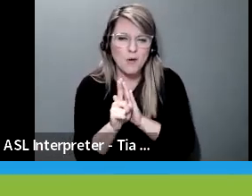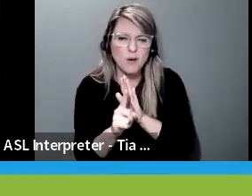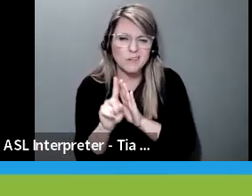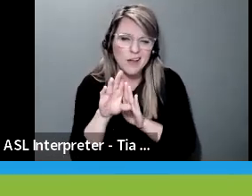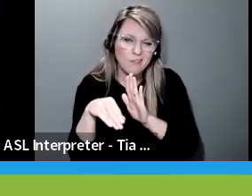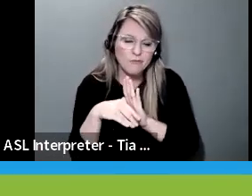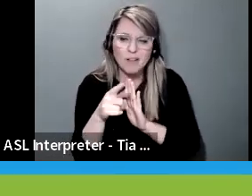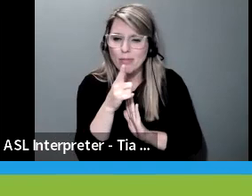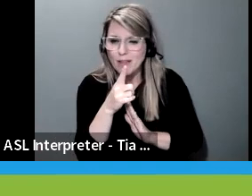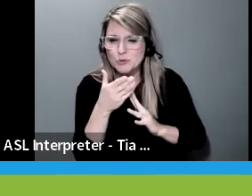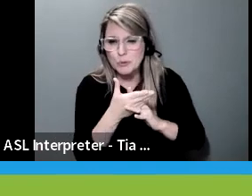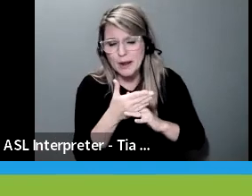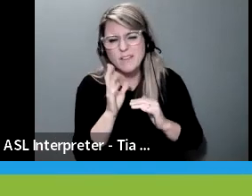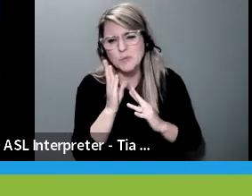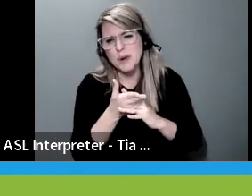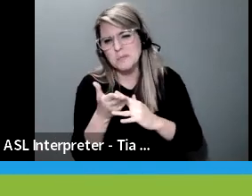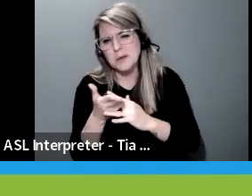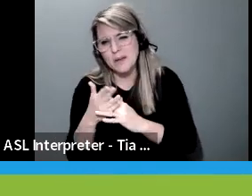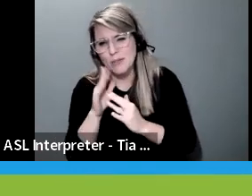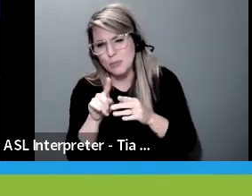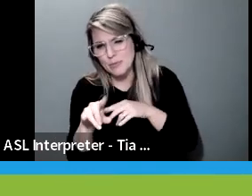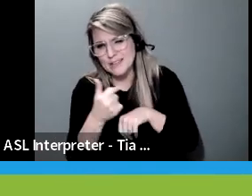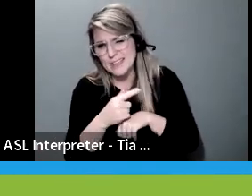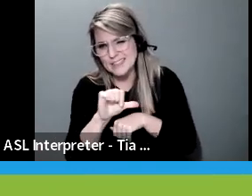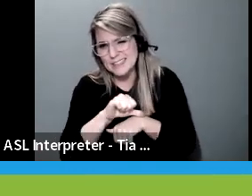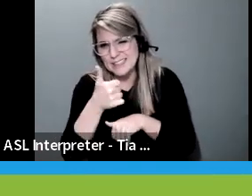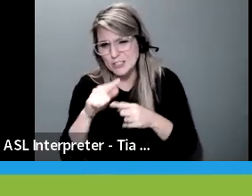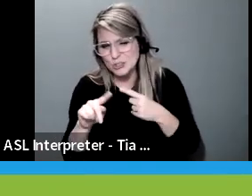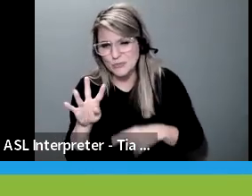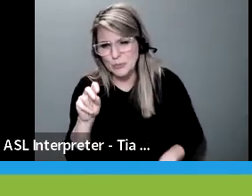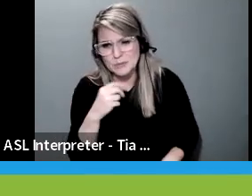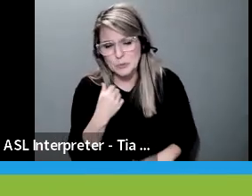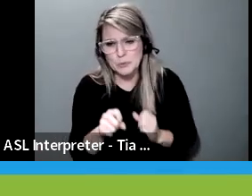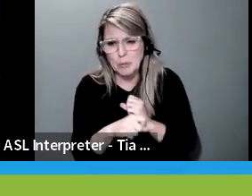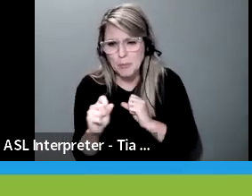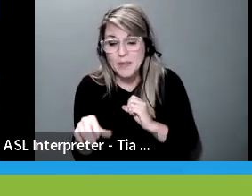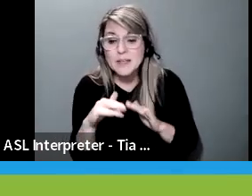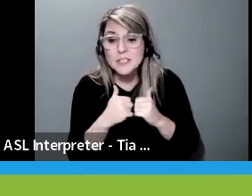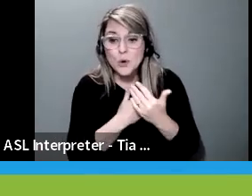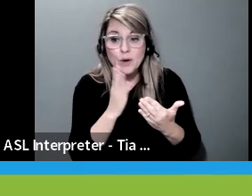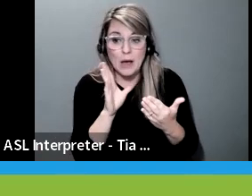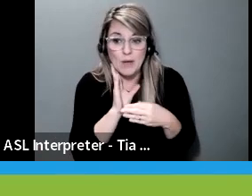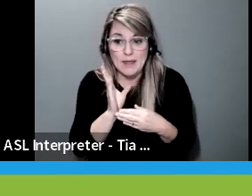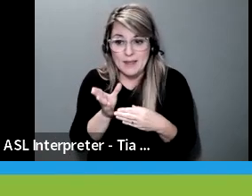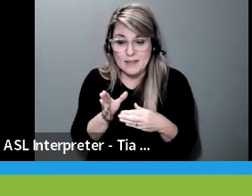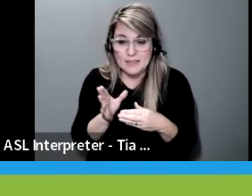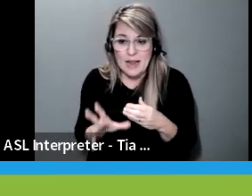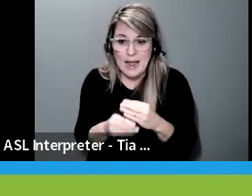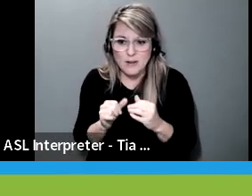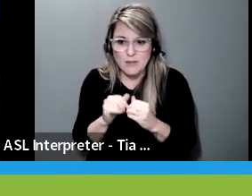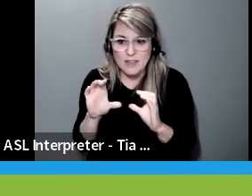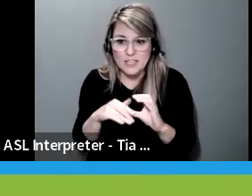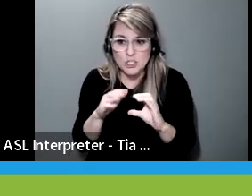break, as well as a couple other breaks throughout the day. I can put those into the chat at the end to for you